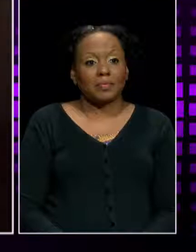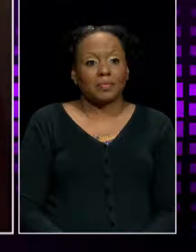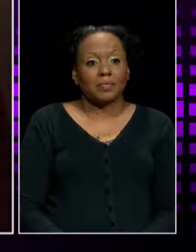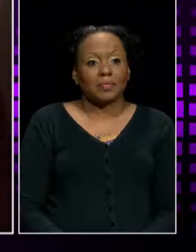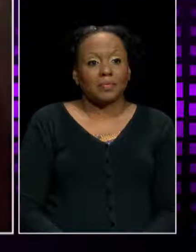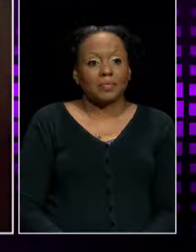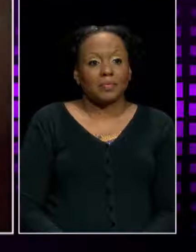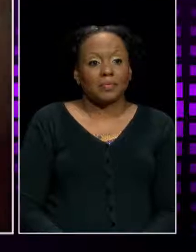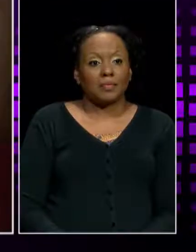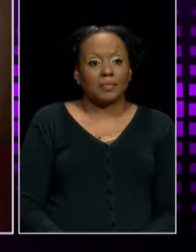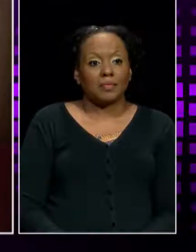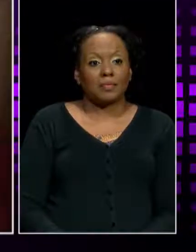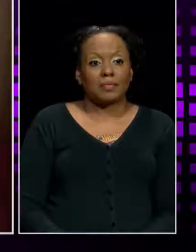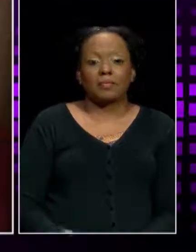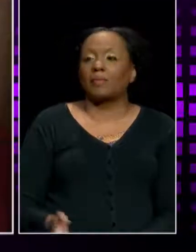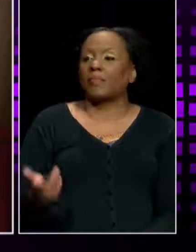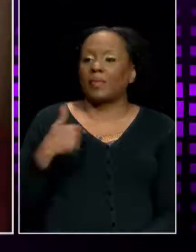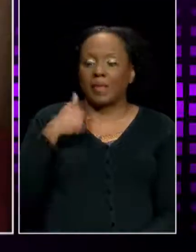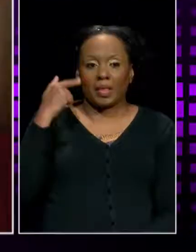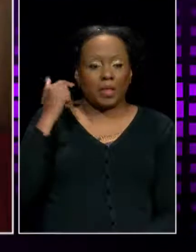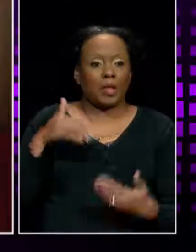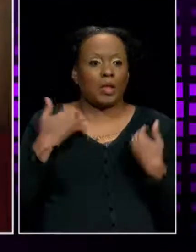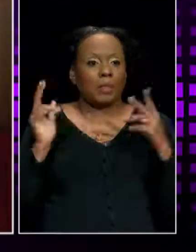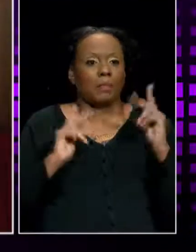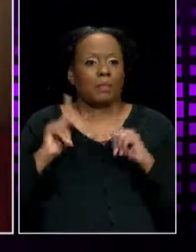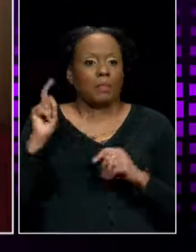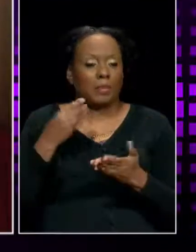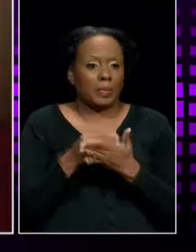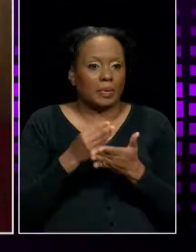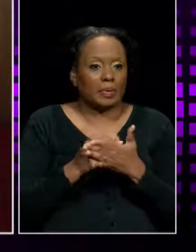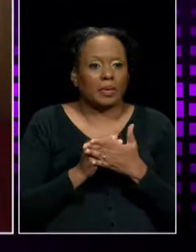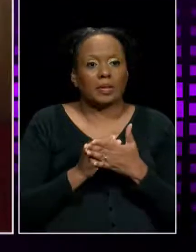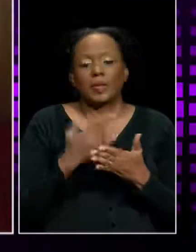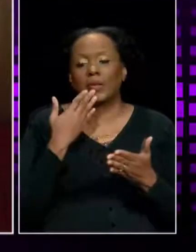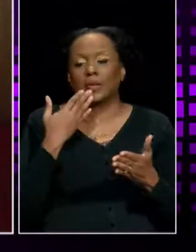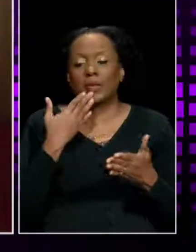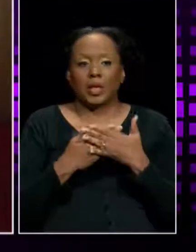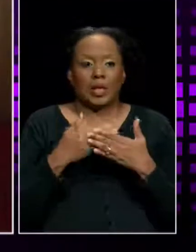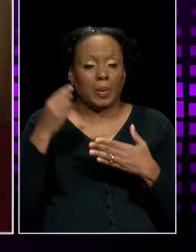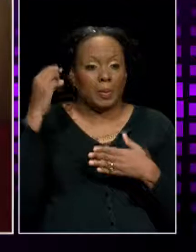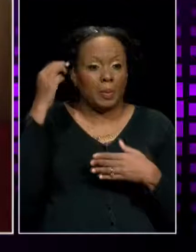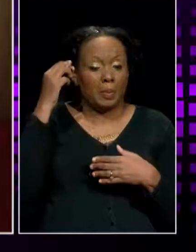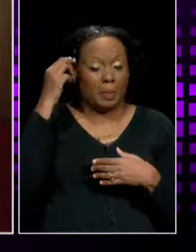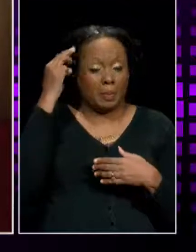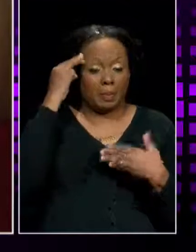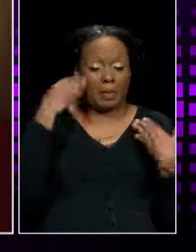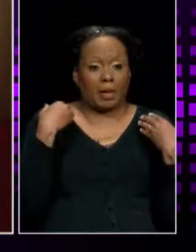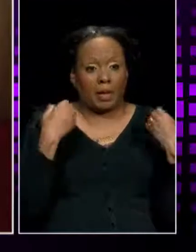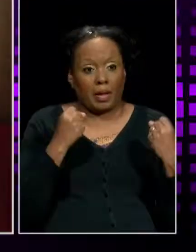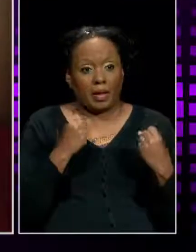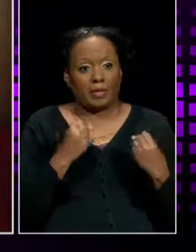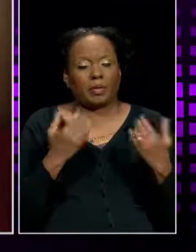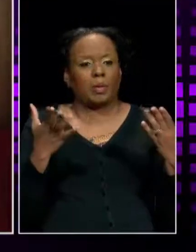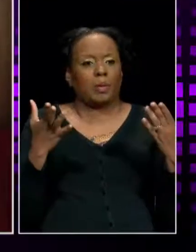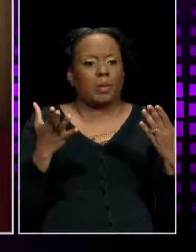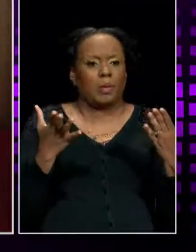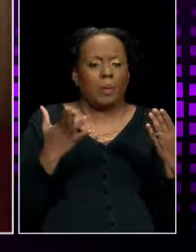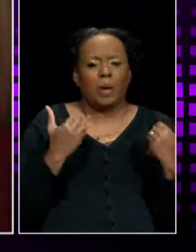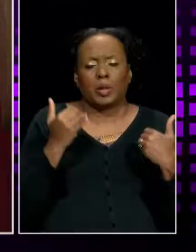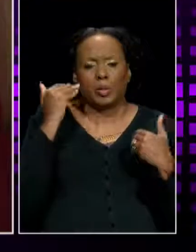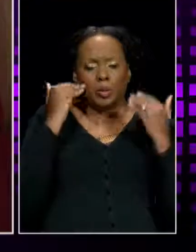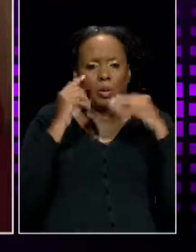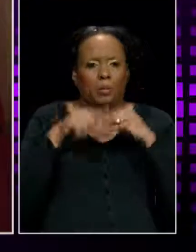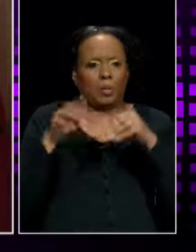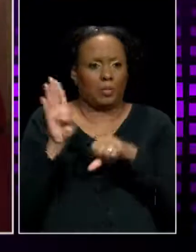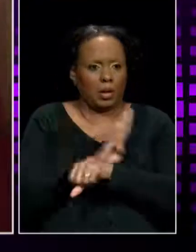Finances, mental health, such entrepreneurship and such. But the thing too now, like when it comes